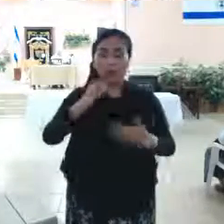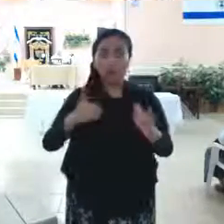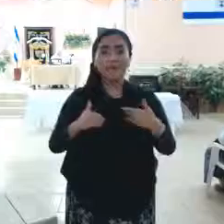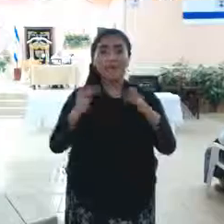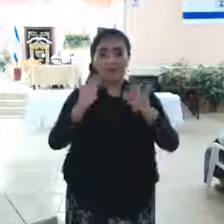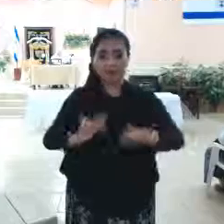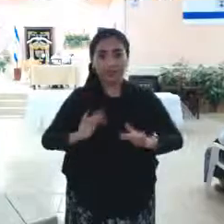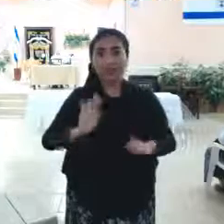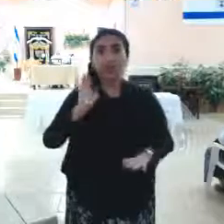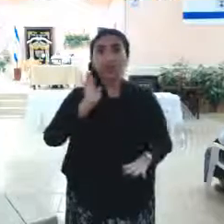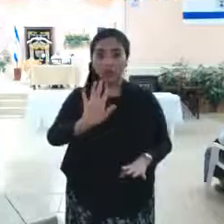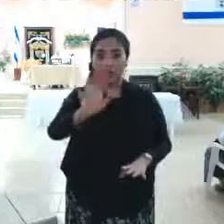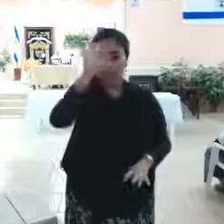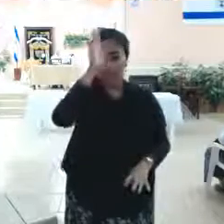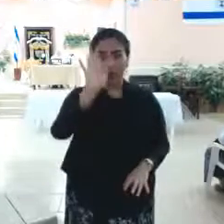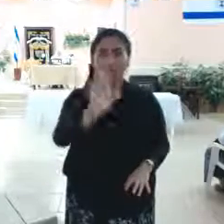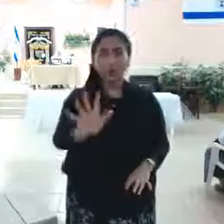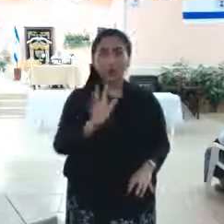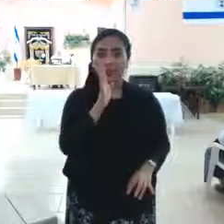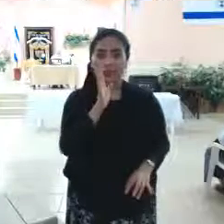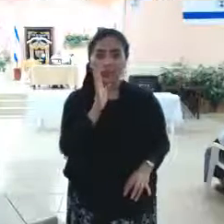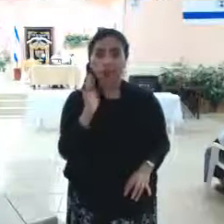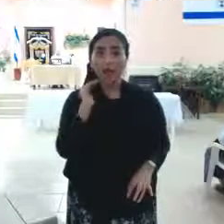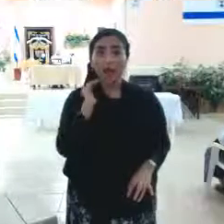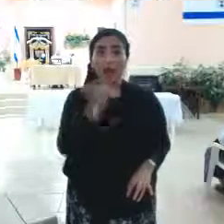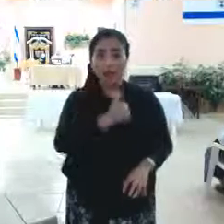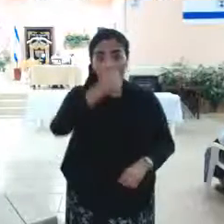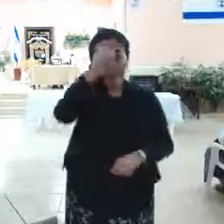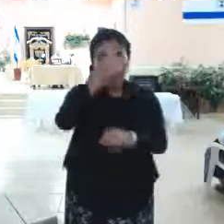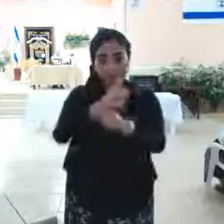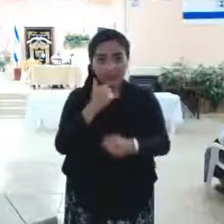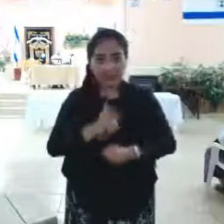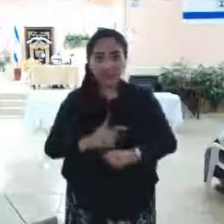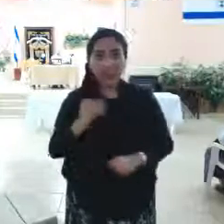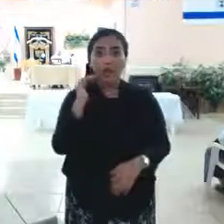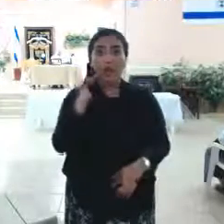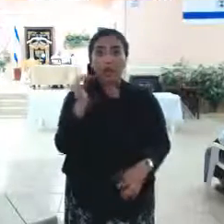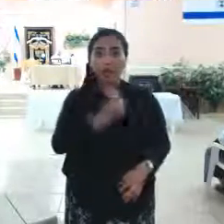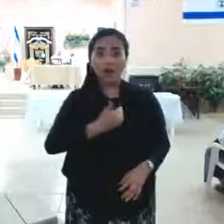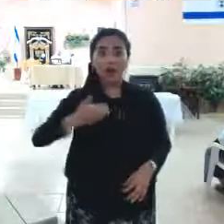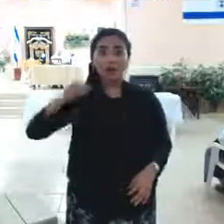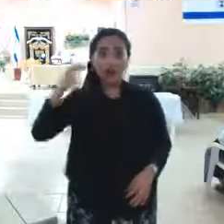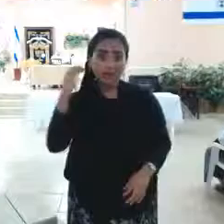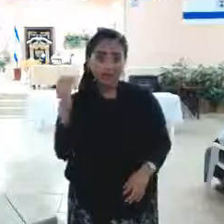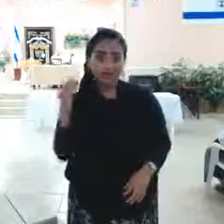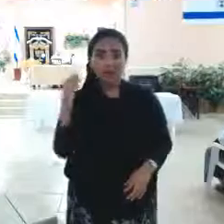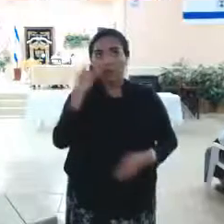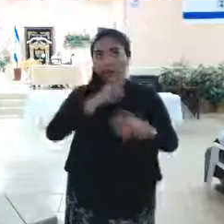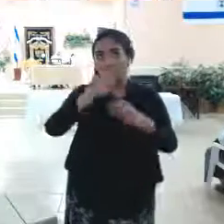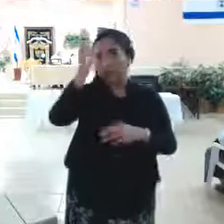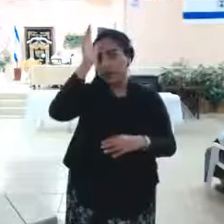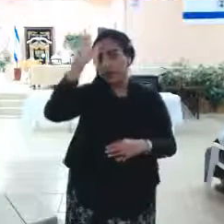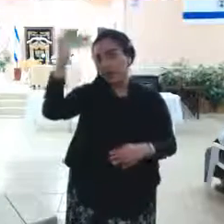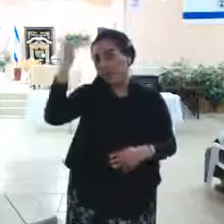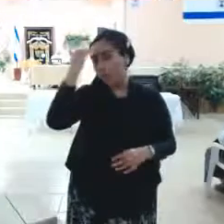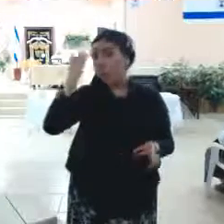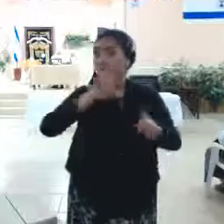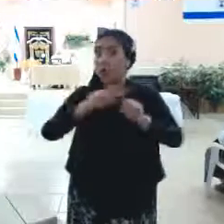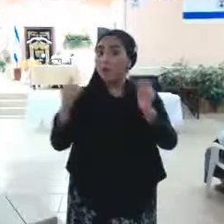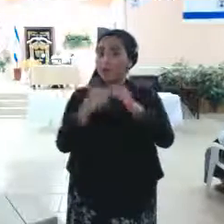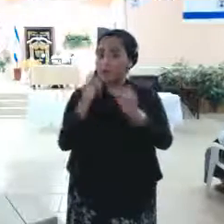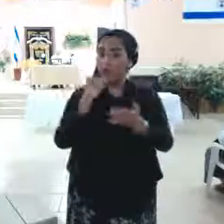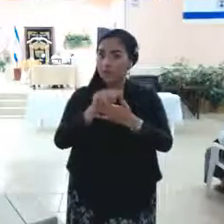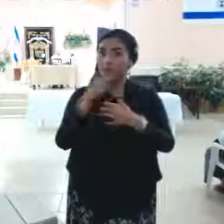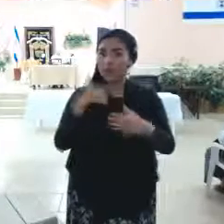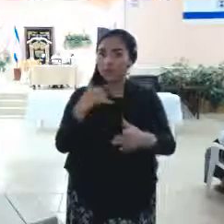going to have compassion of your father, your mother, of 4 brothers, of 4 cousins. Only the Eternal Father